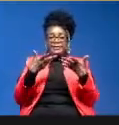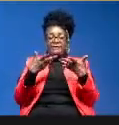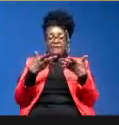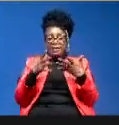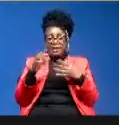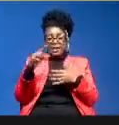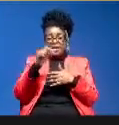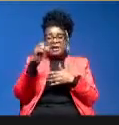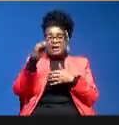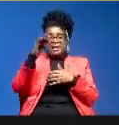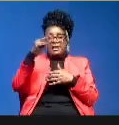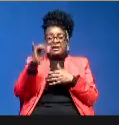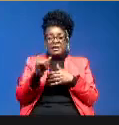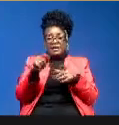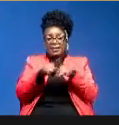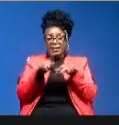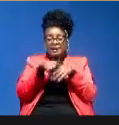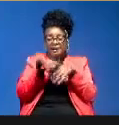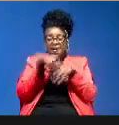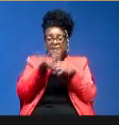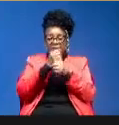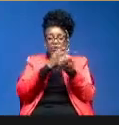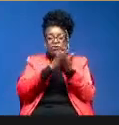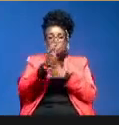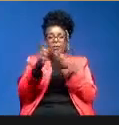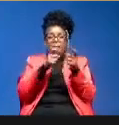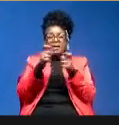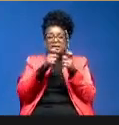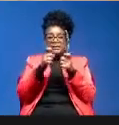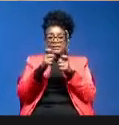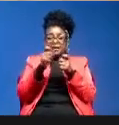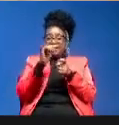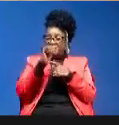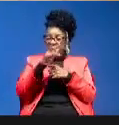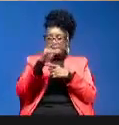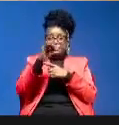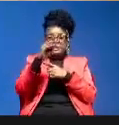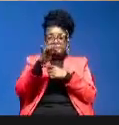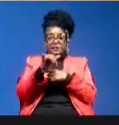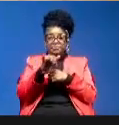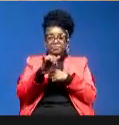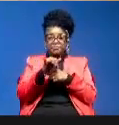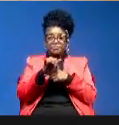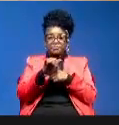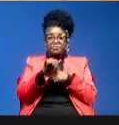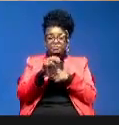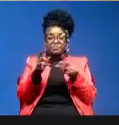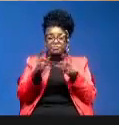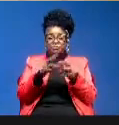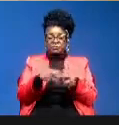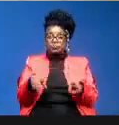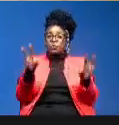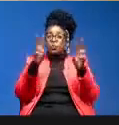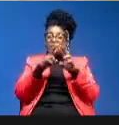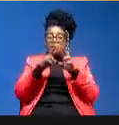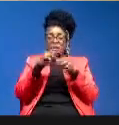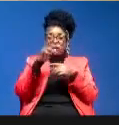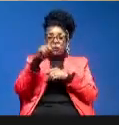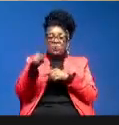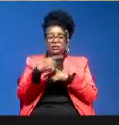reseeding, gully healing, and making sure that we are managing our invasive species. It is noteworthy